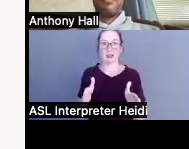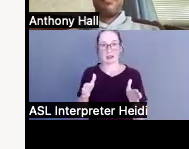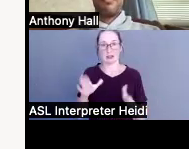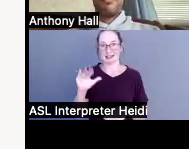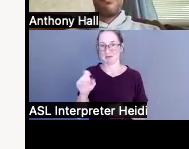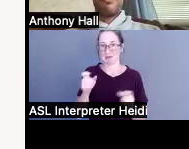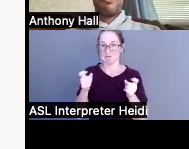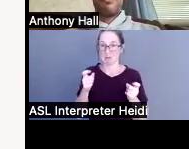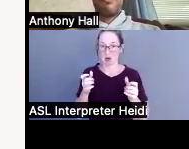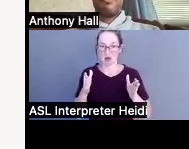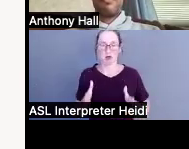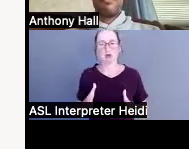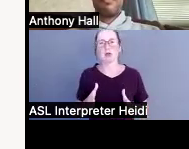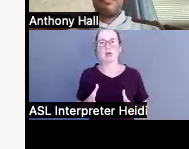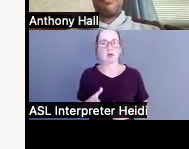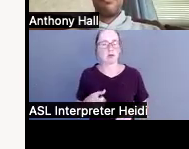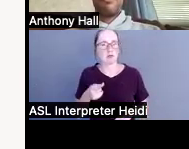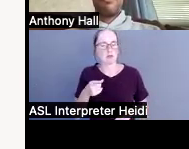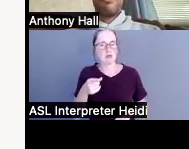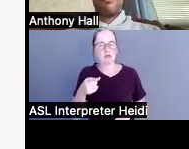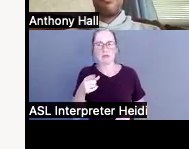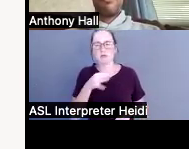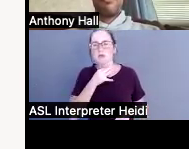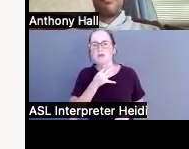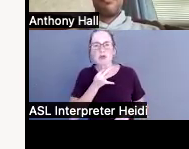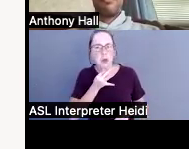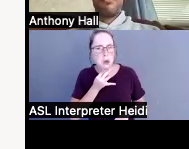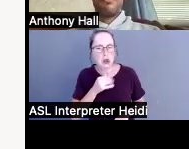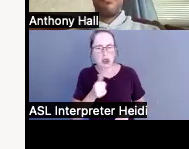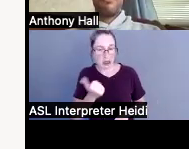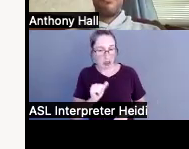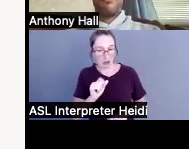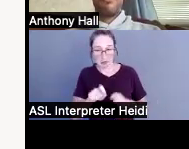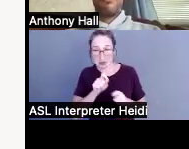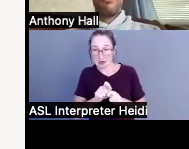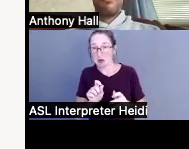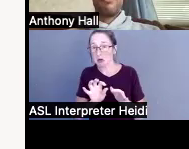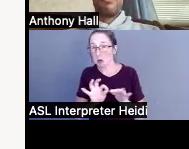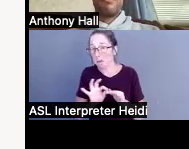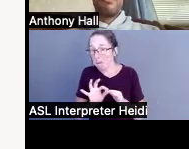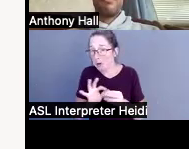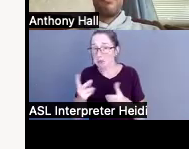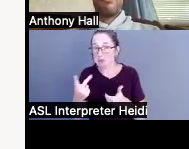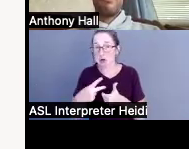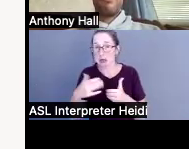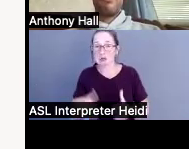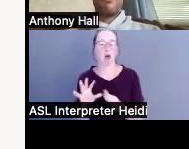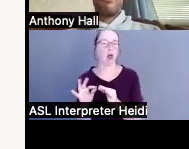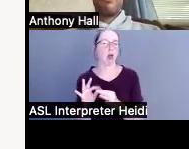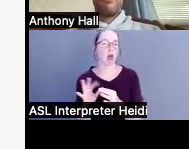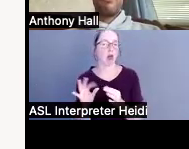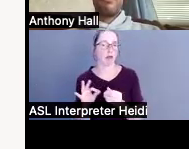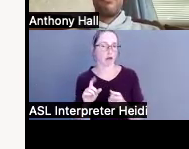case manager, were there any particular comments that participants were making to